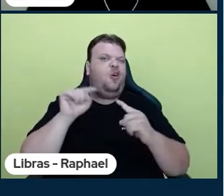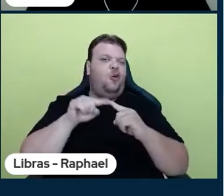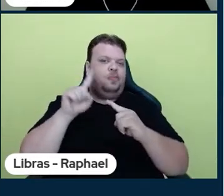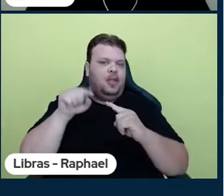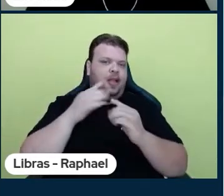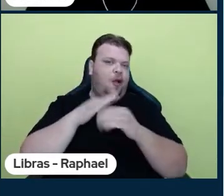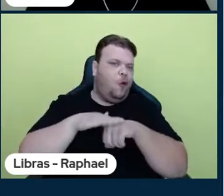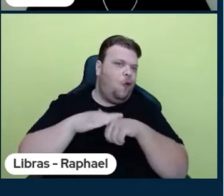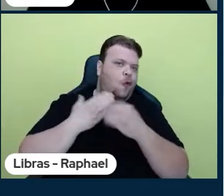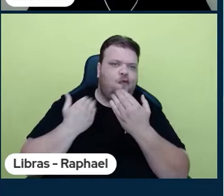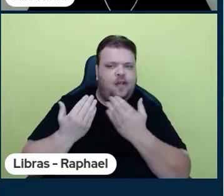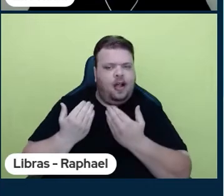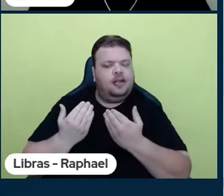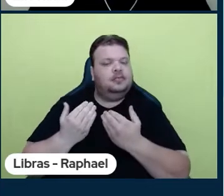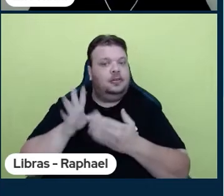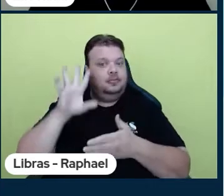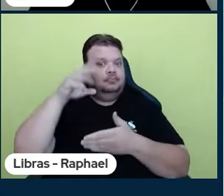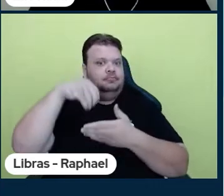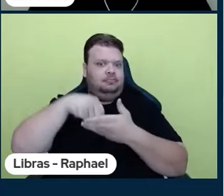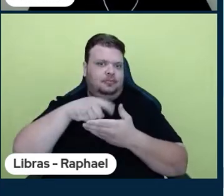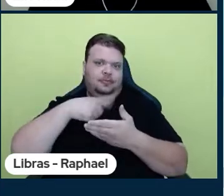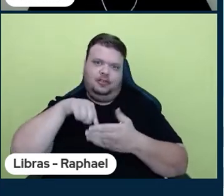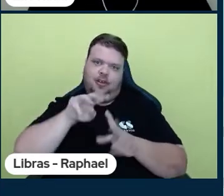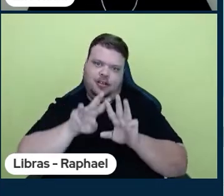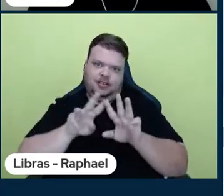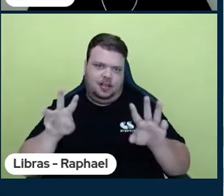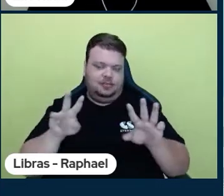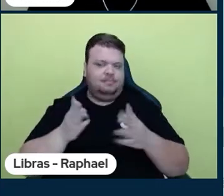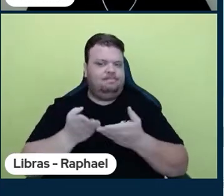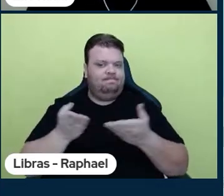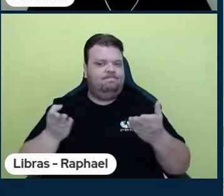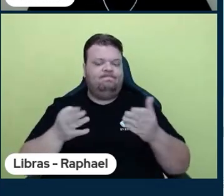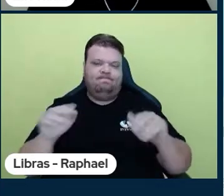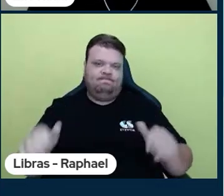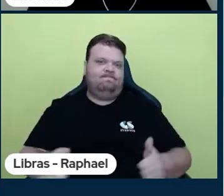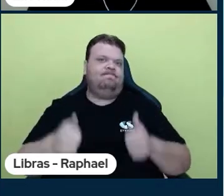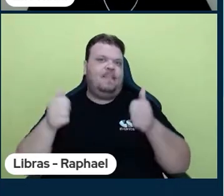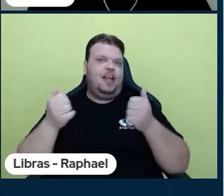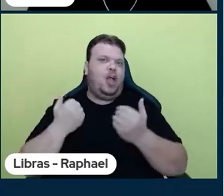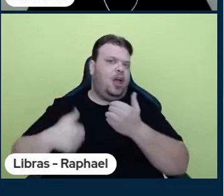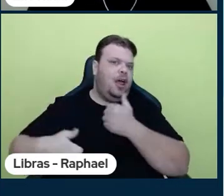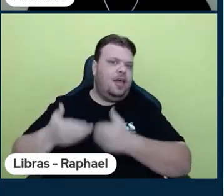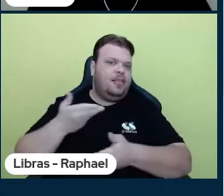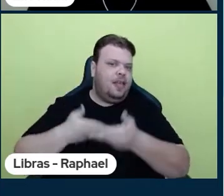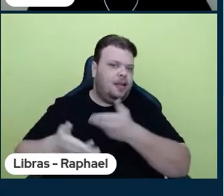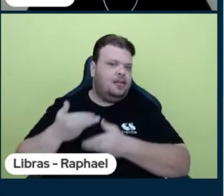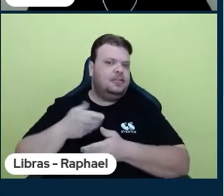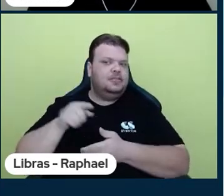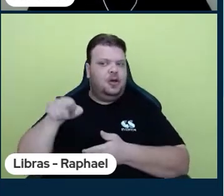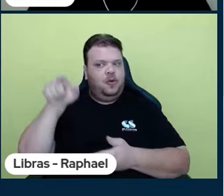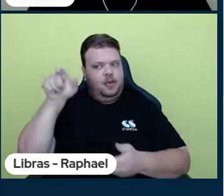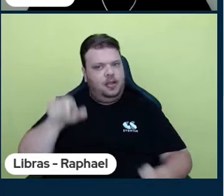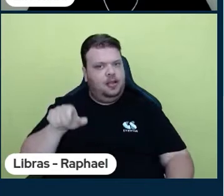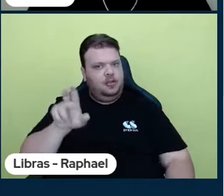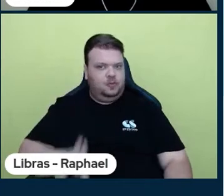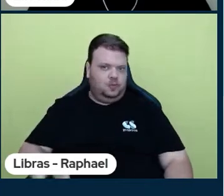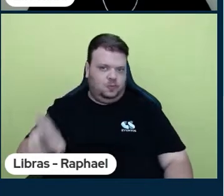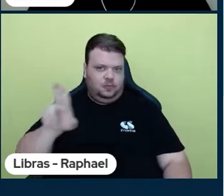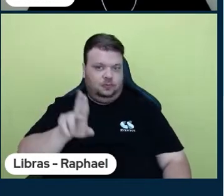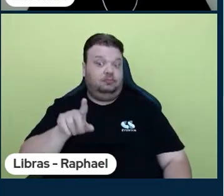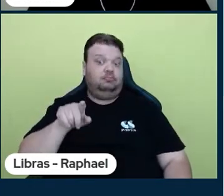provide a better user experience for the user. And also, this means that we will increase